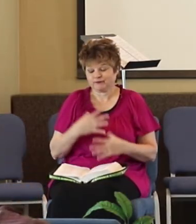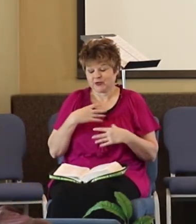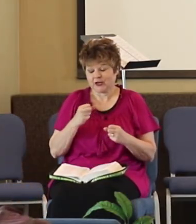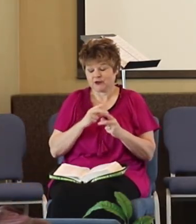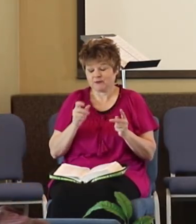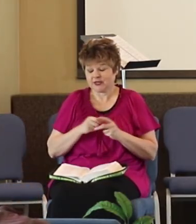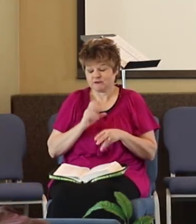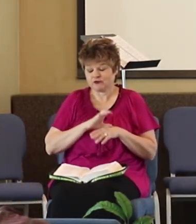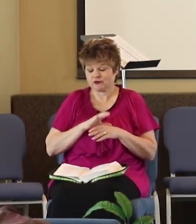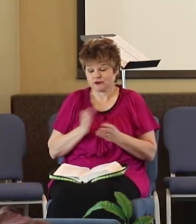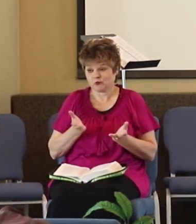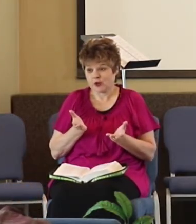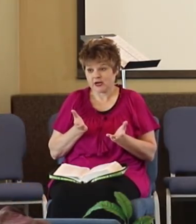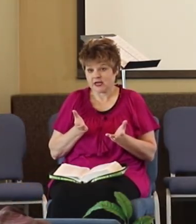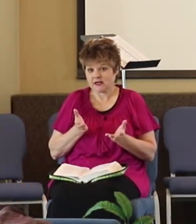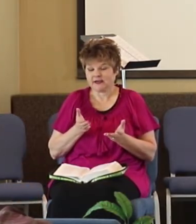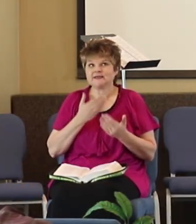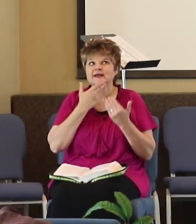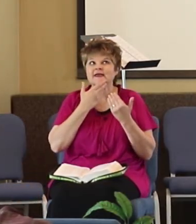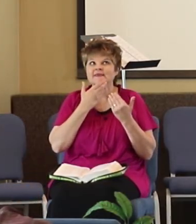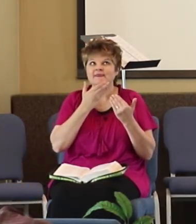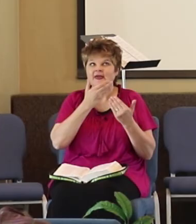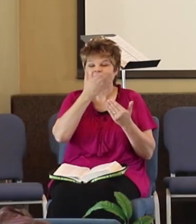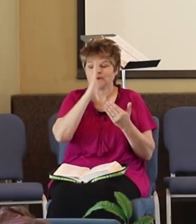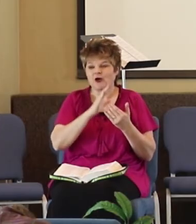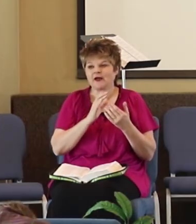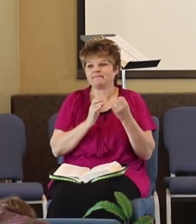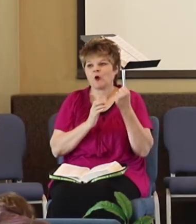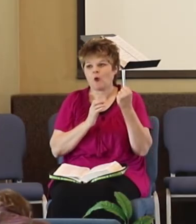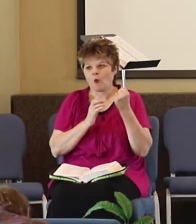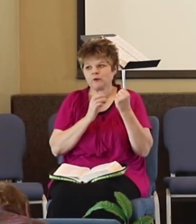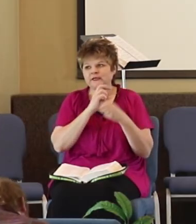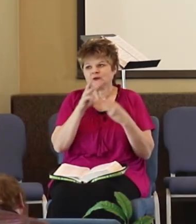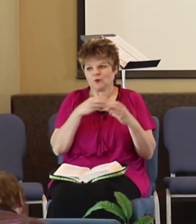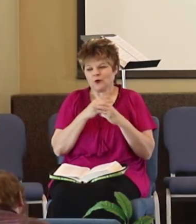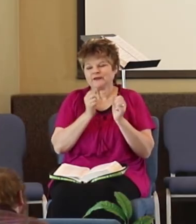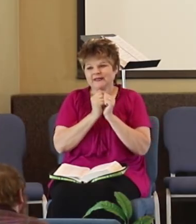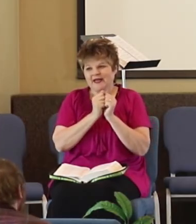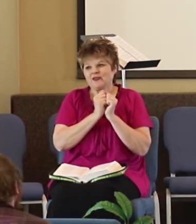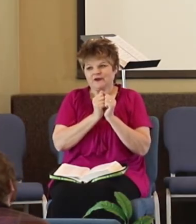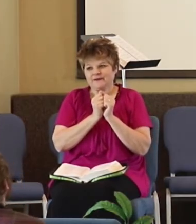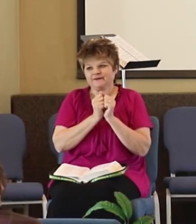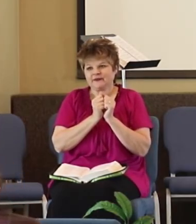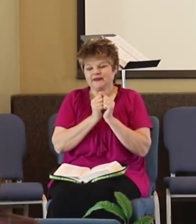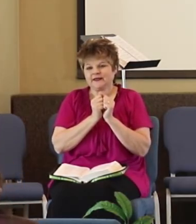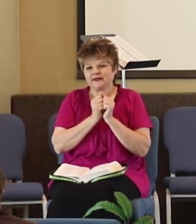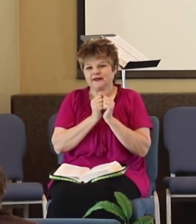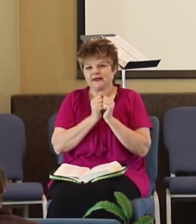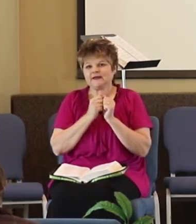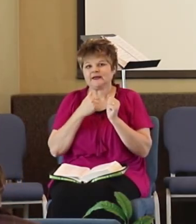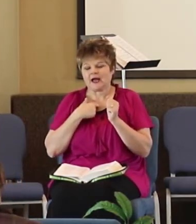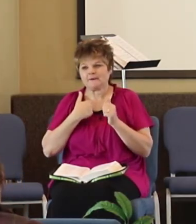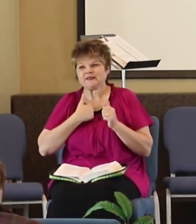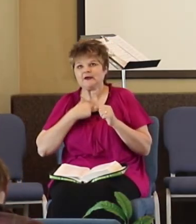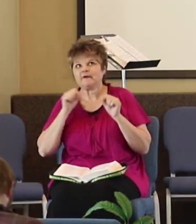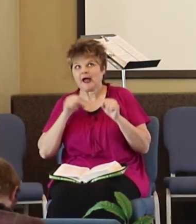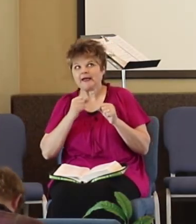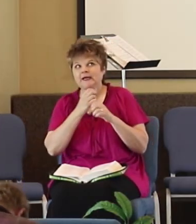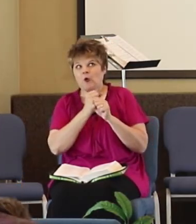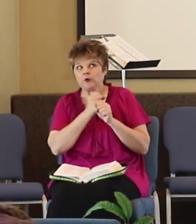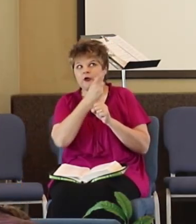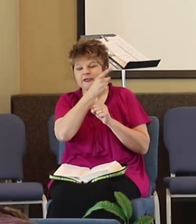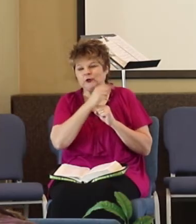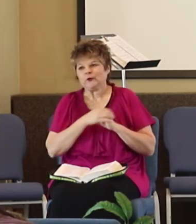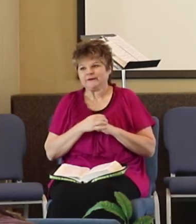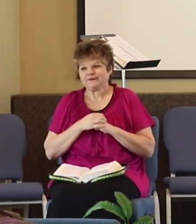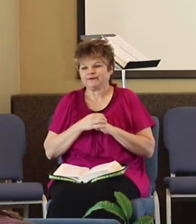for the church to be is thank you, God, for holding the world together and that I have you to hold on to. And